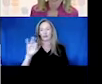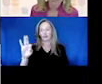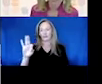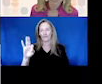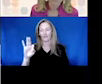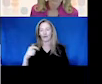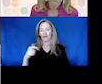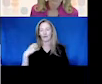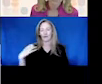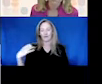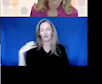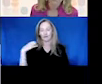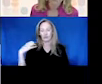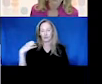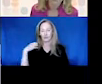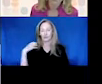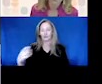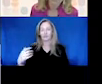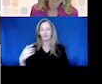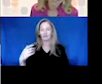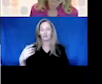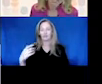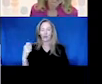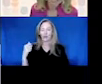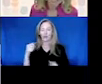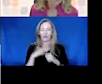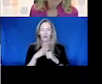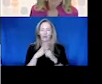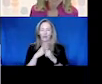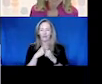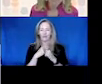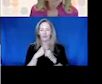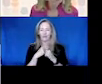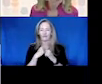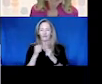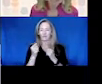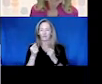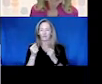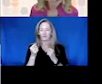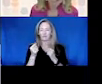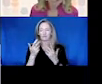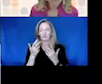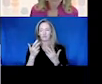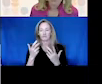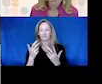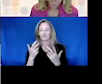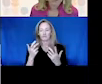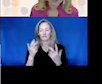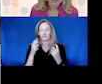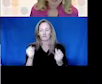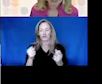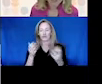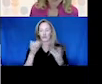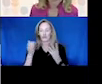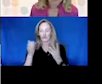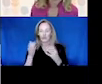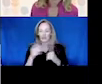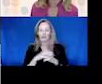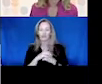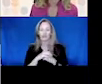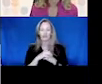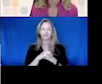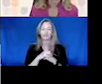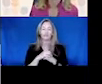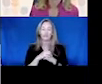Chief at the Arizona Department of Health Services. And I'm excited to be here today to moderate our last panel of